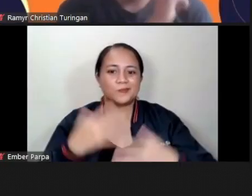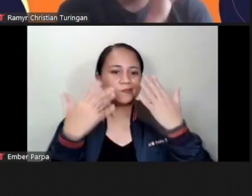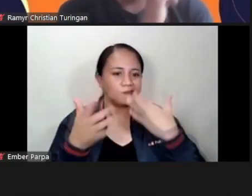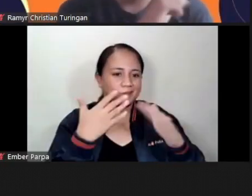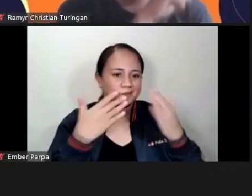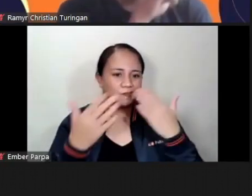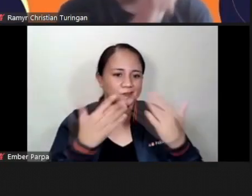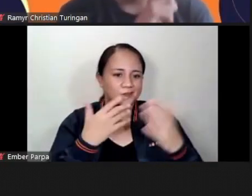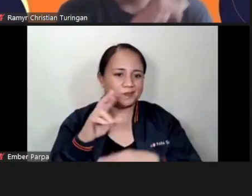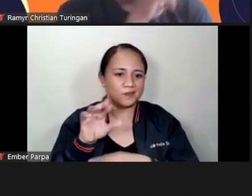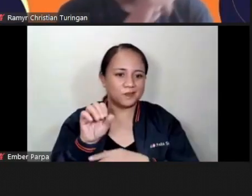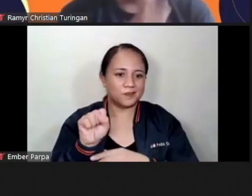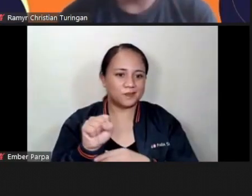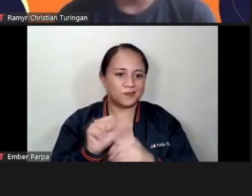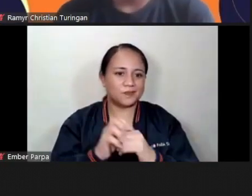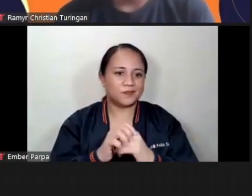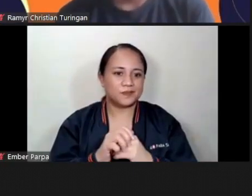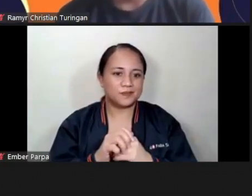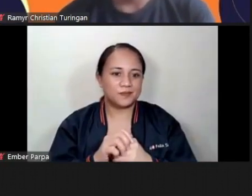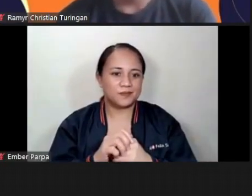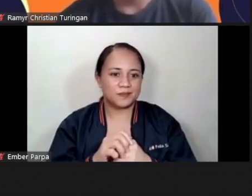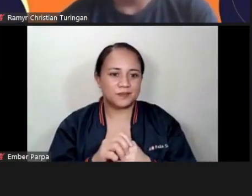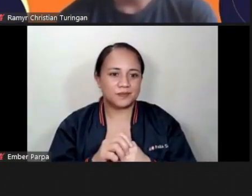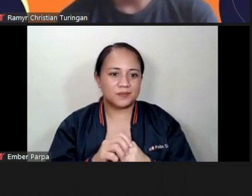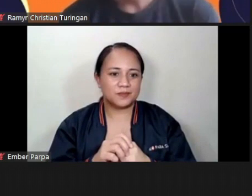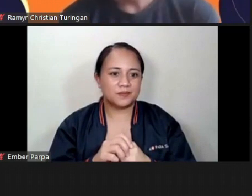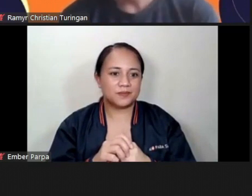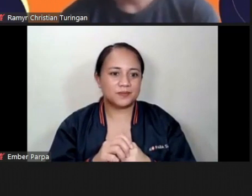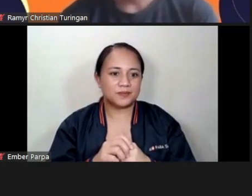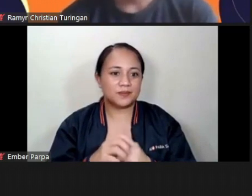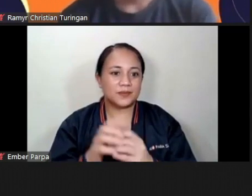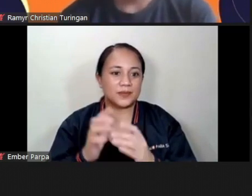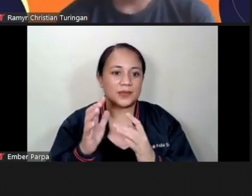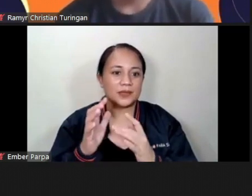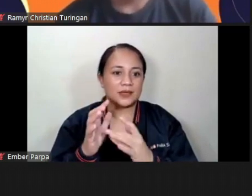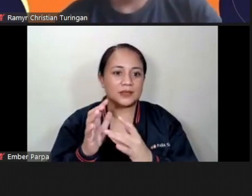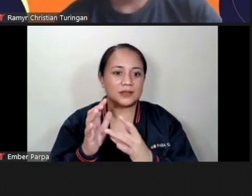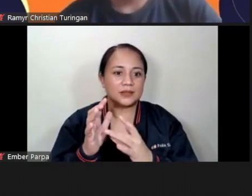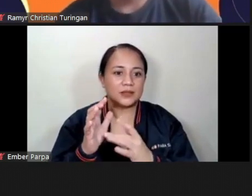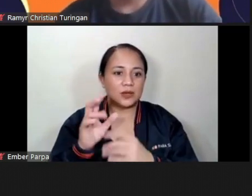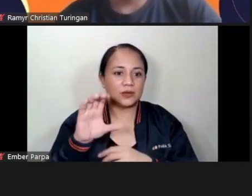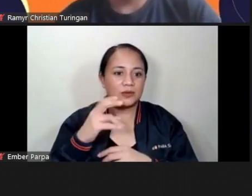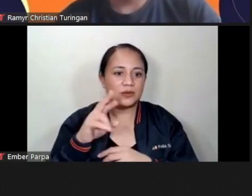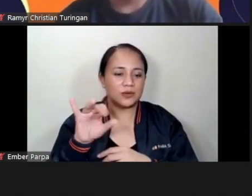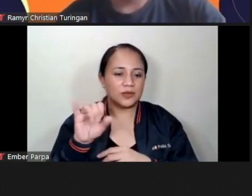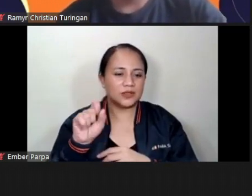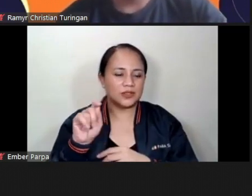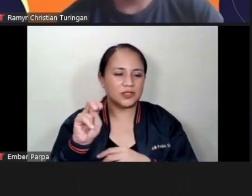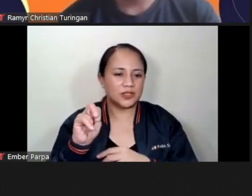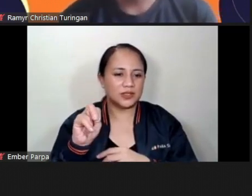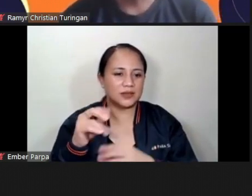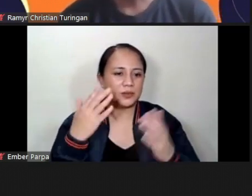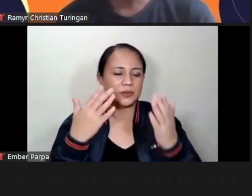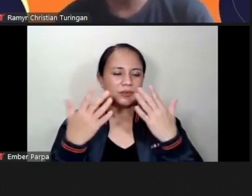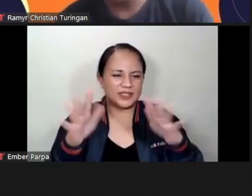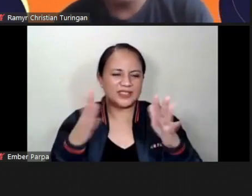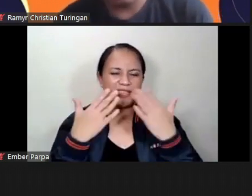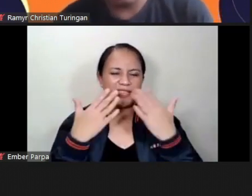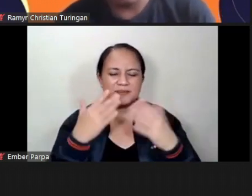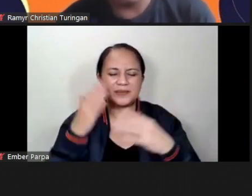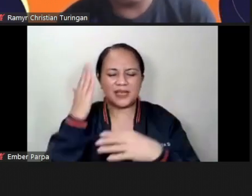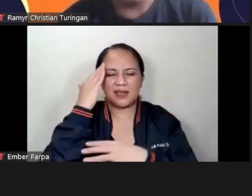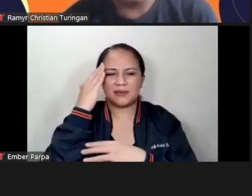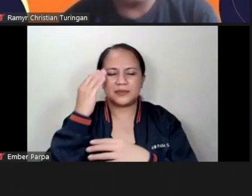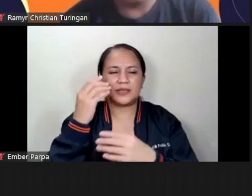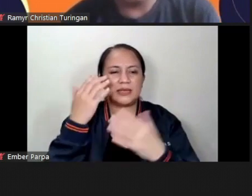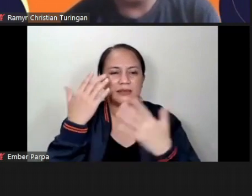much, Ross. Now, Christian. Ayun, alam naman natin 'di ba na maraming mga bata ang